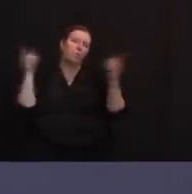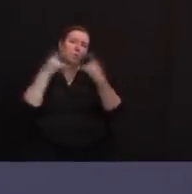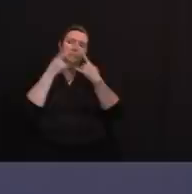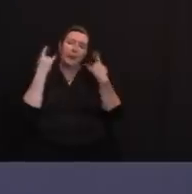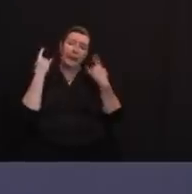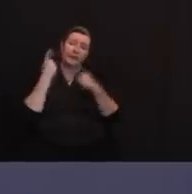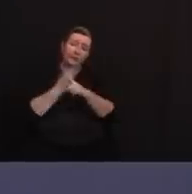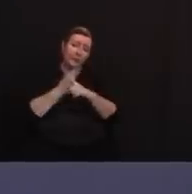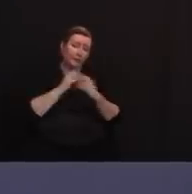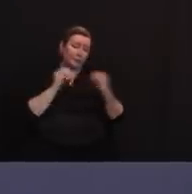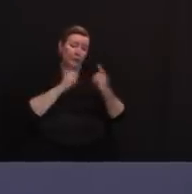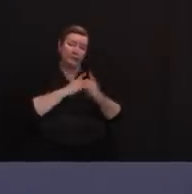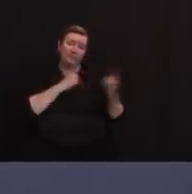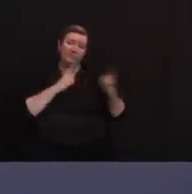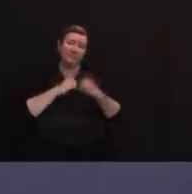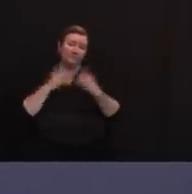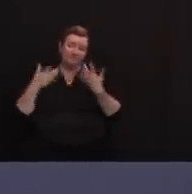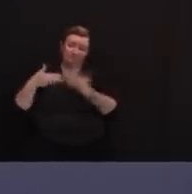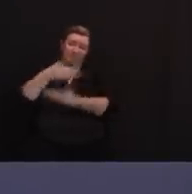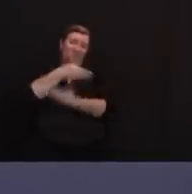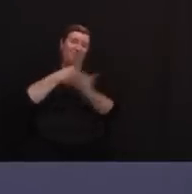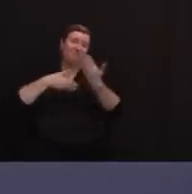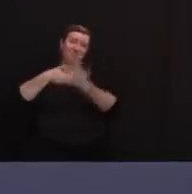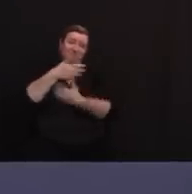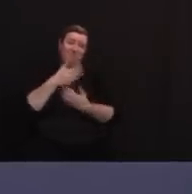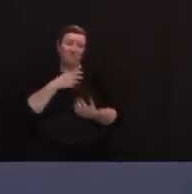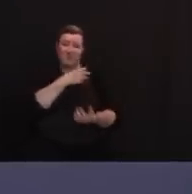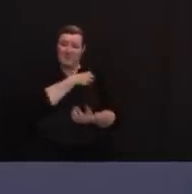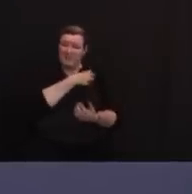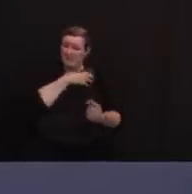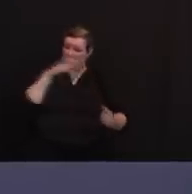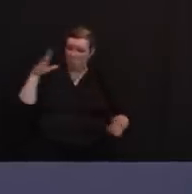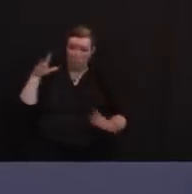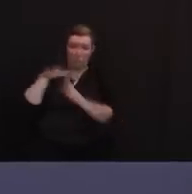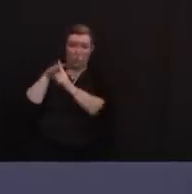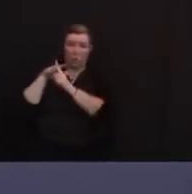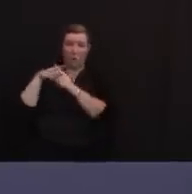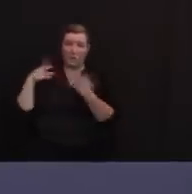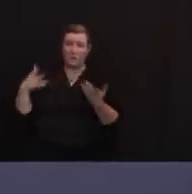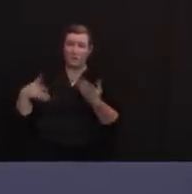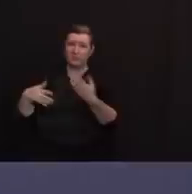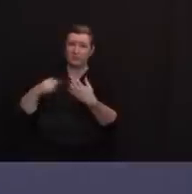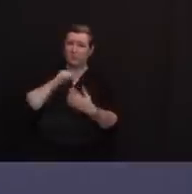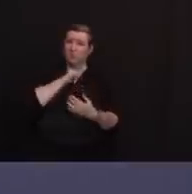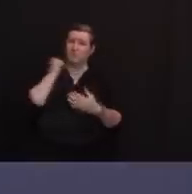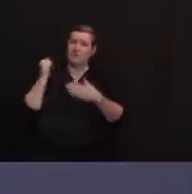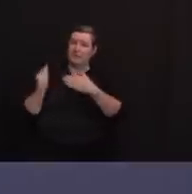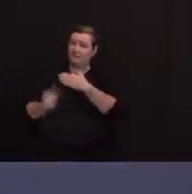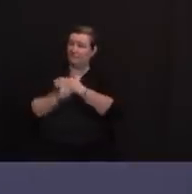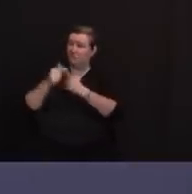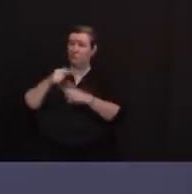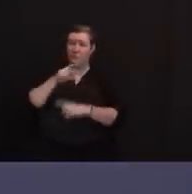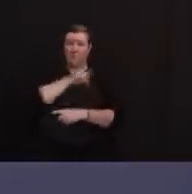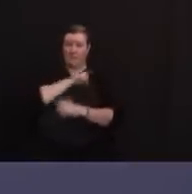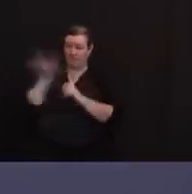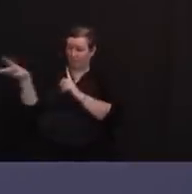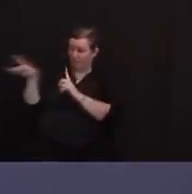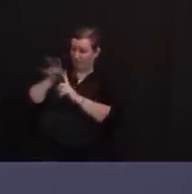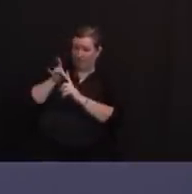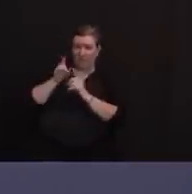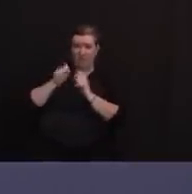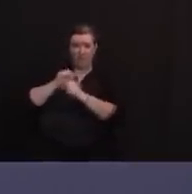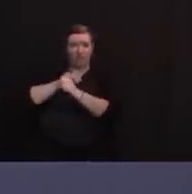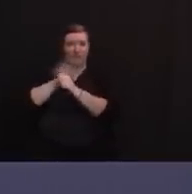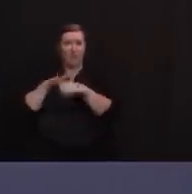a member of law enforcement is putting themselves in harm's way. Thank God we don't have a lot of that, but that's an